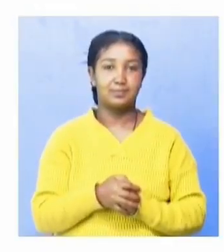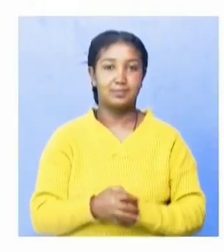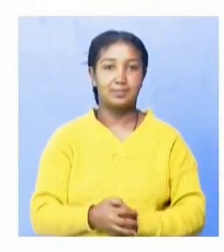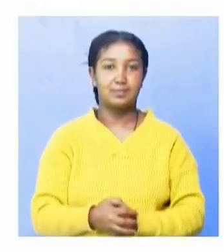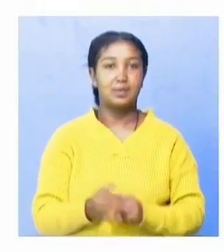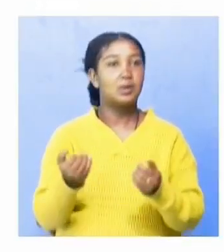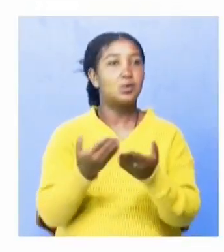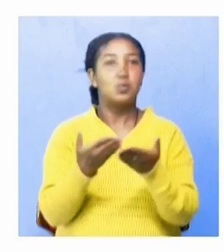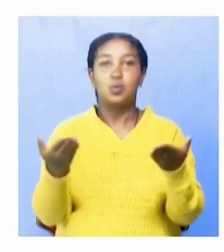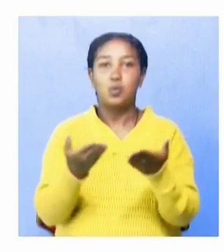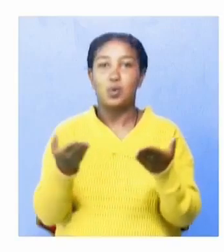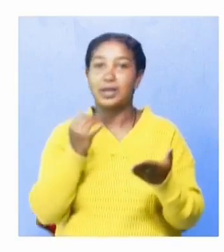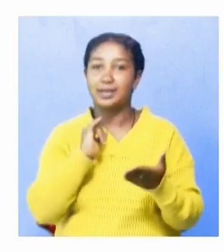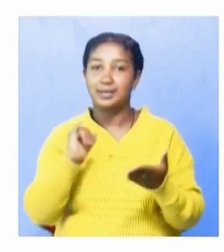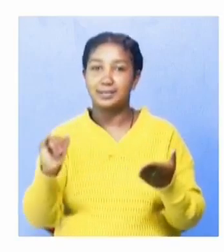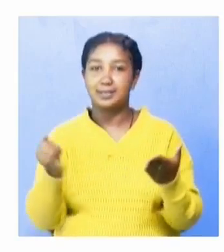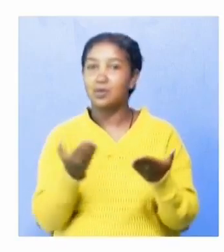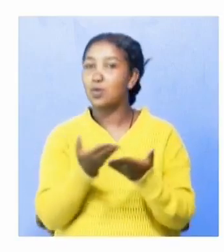where is?